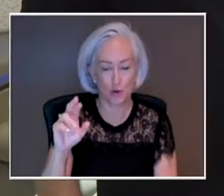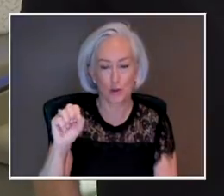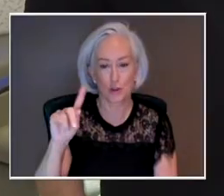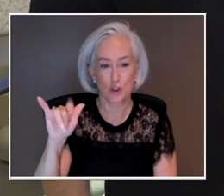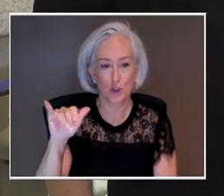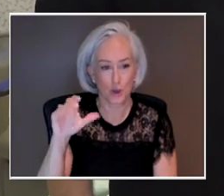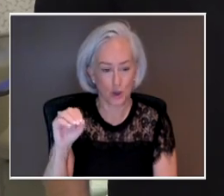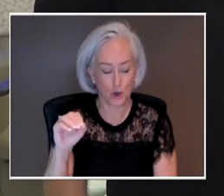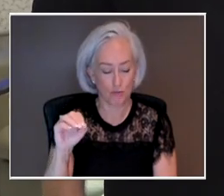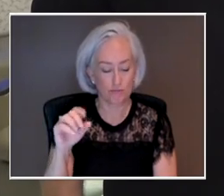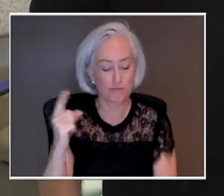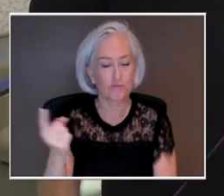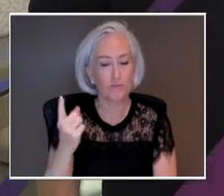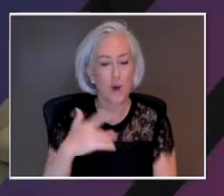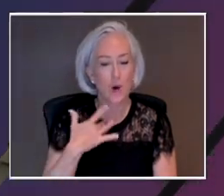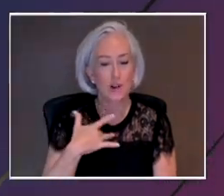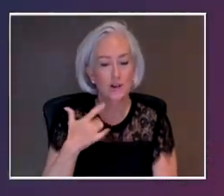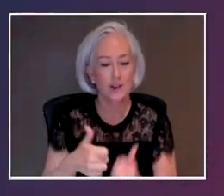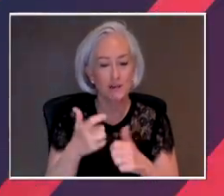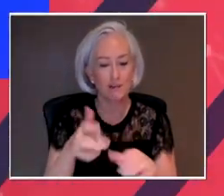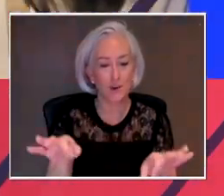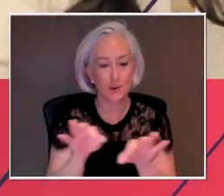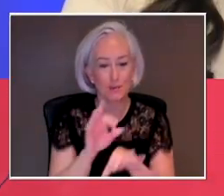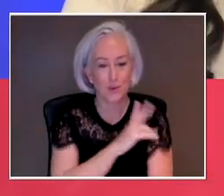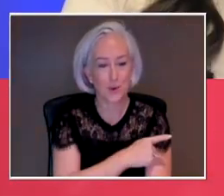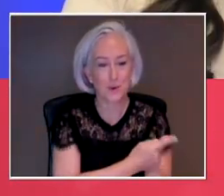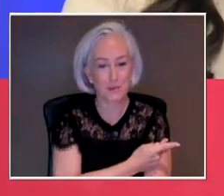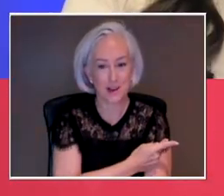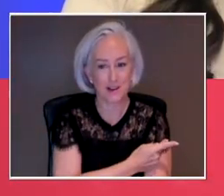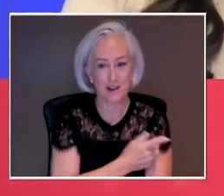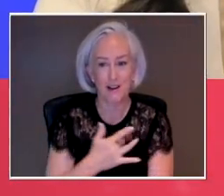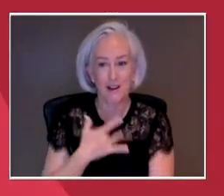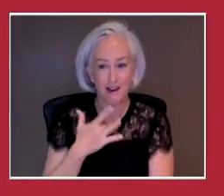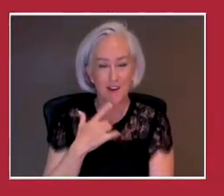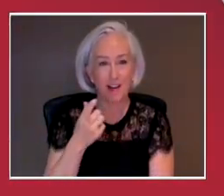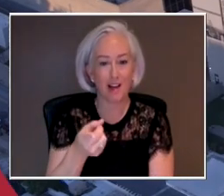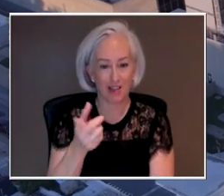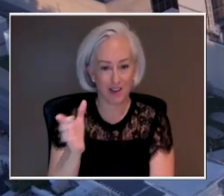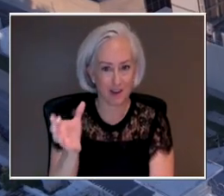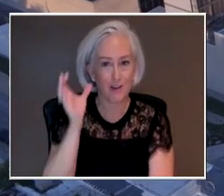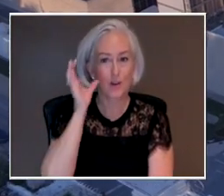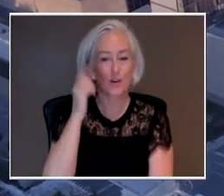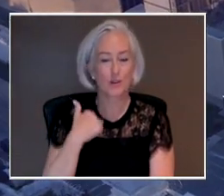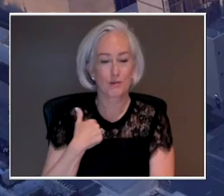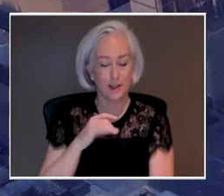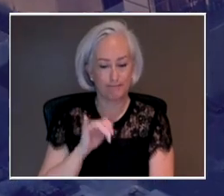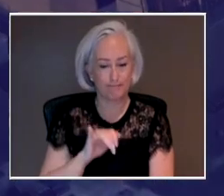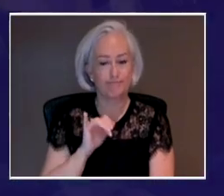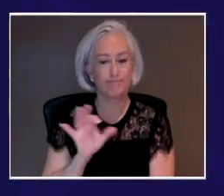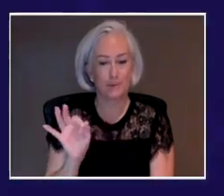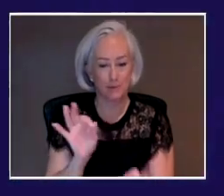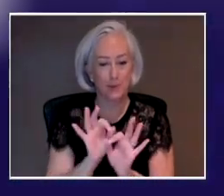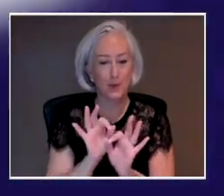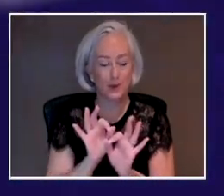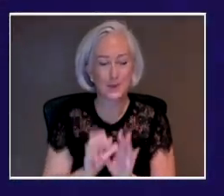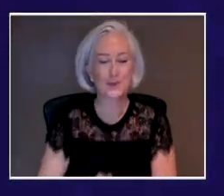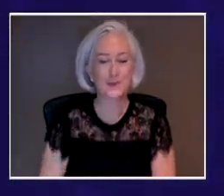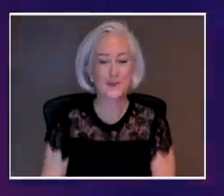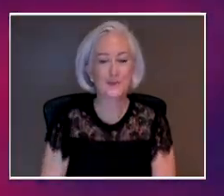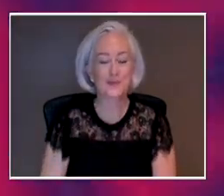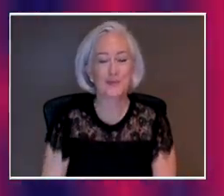most important patient on the planet. I felt heard, and that was really big. This is All Things Heart.